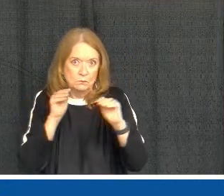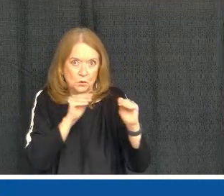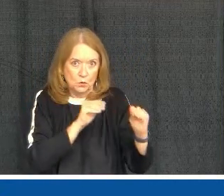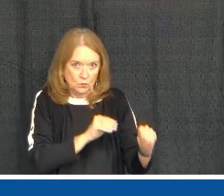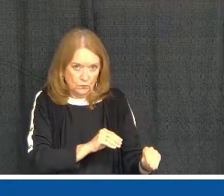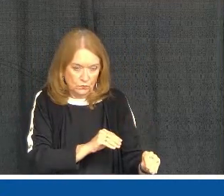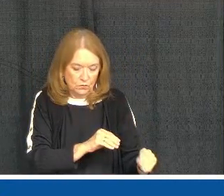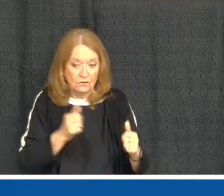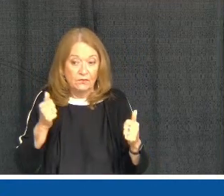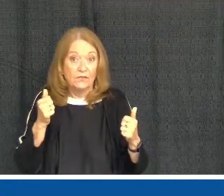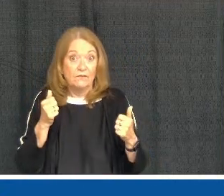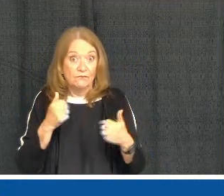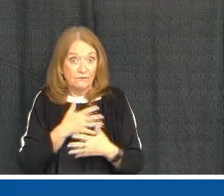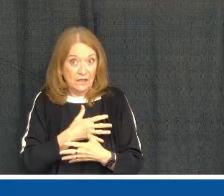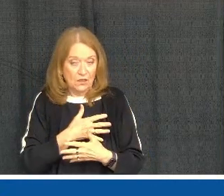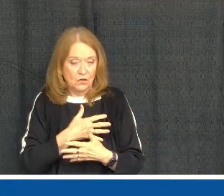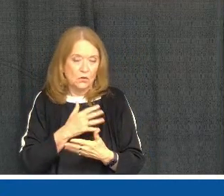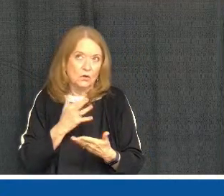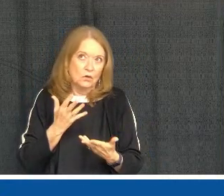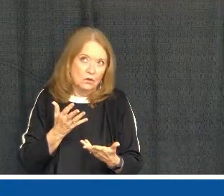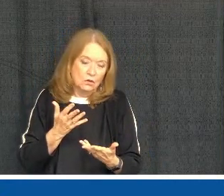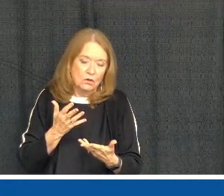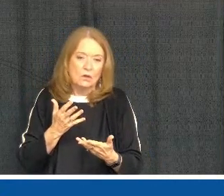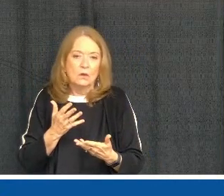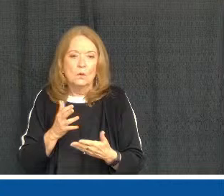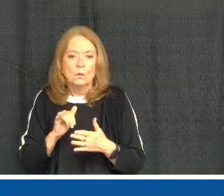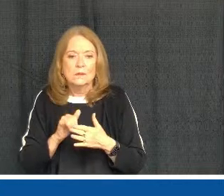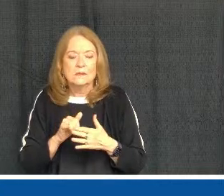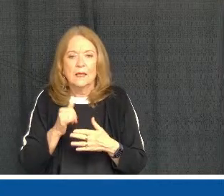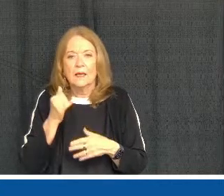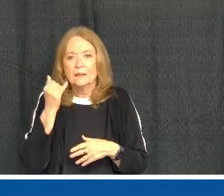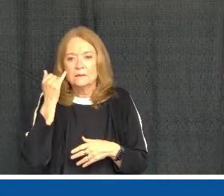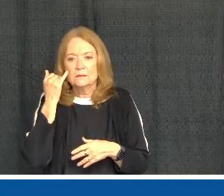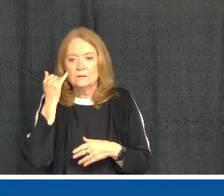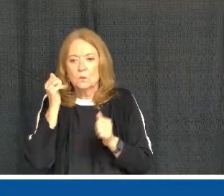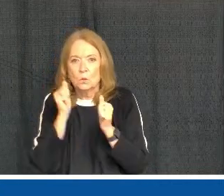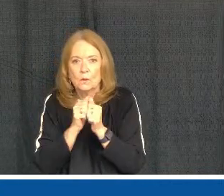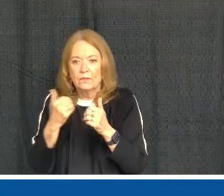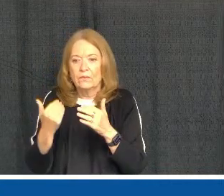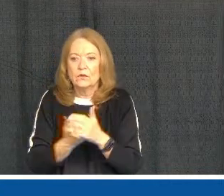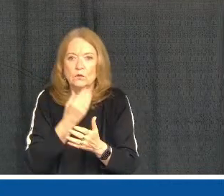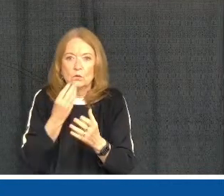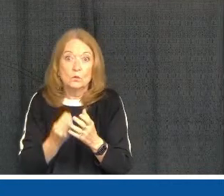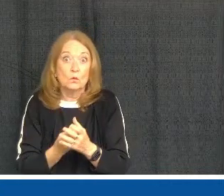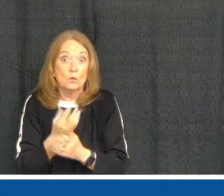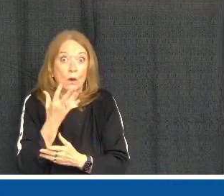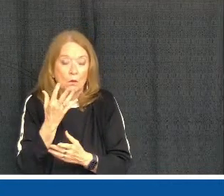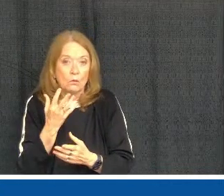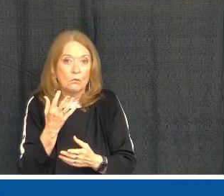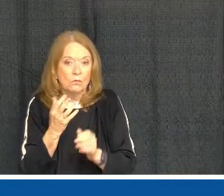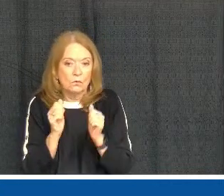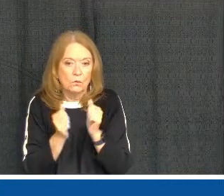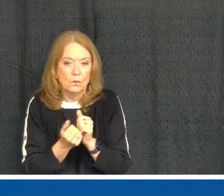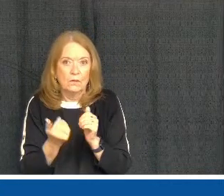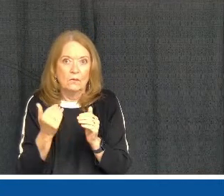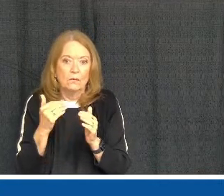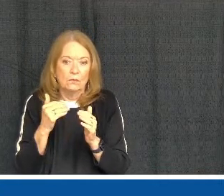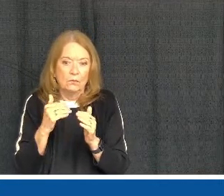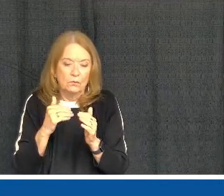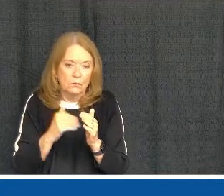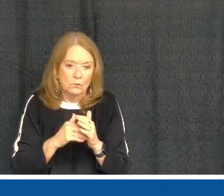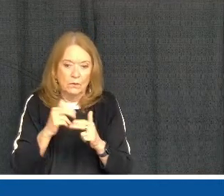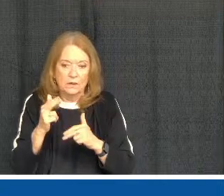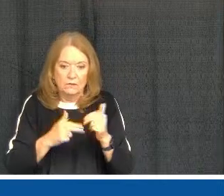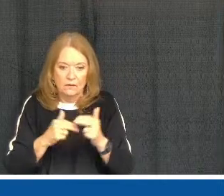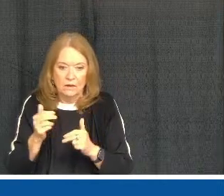fear, and I'll use that lightly, was that with the potential new growth that would come with the redevelopment of the hospital site